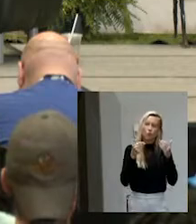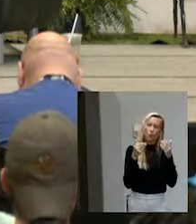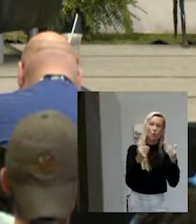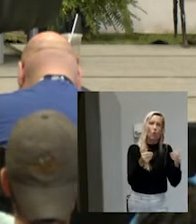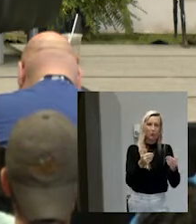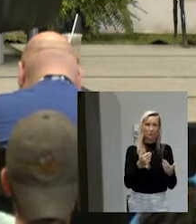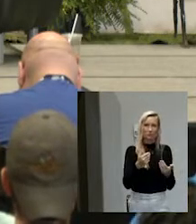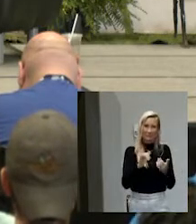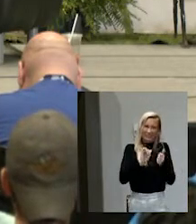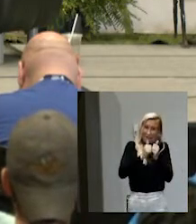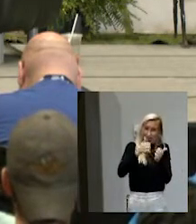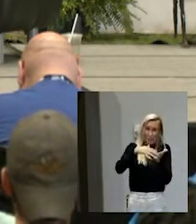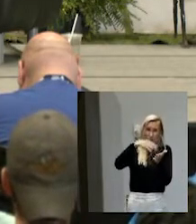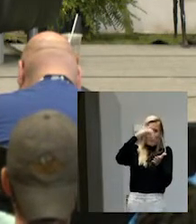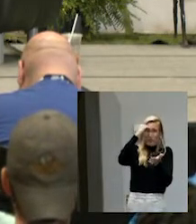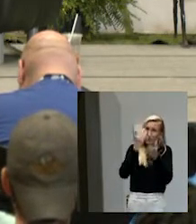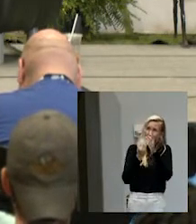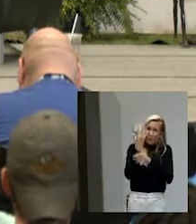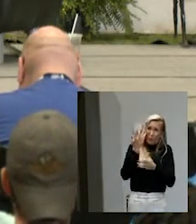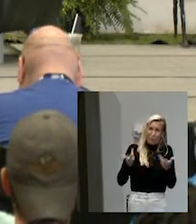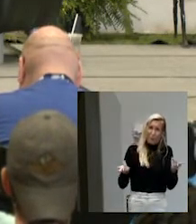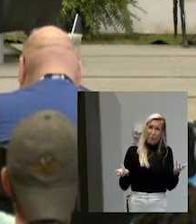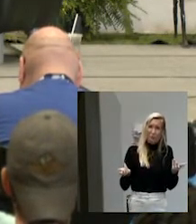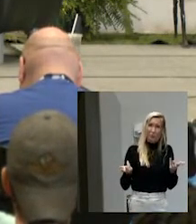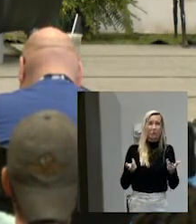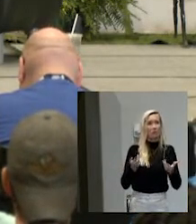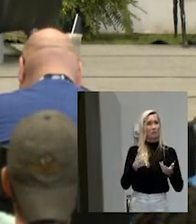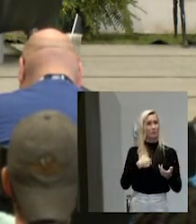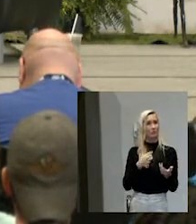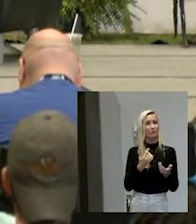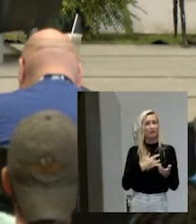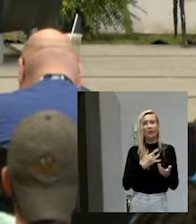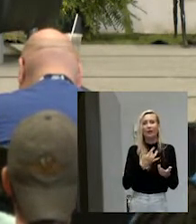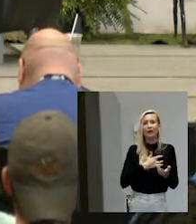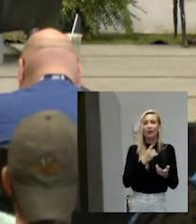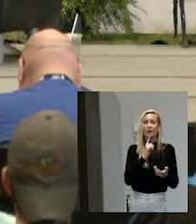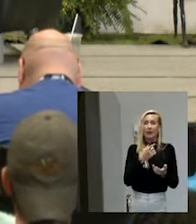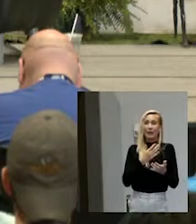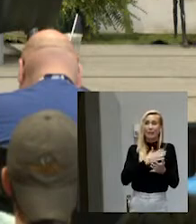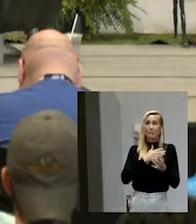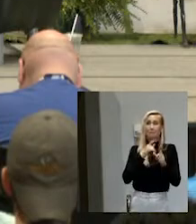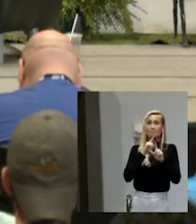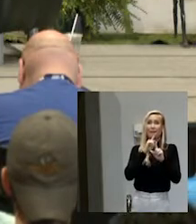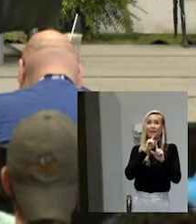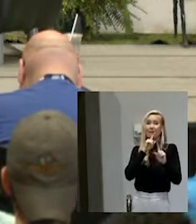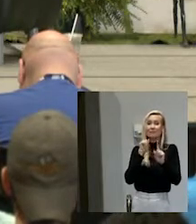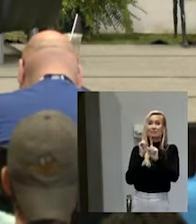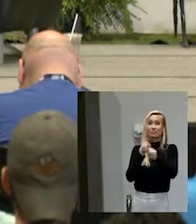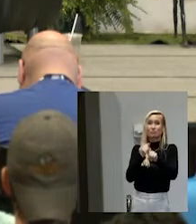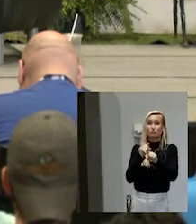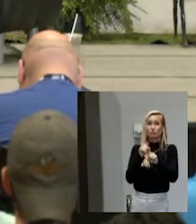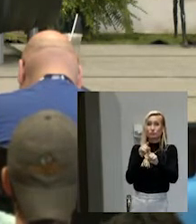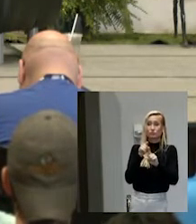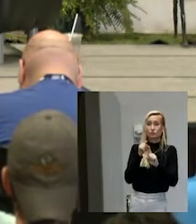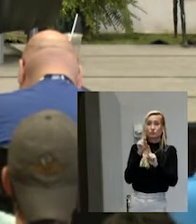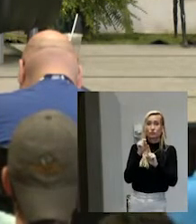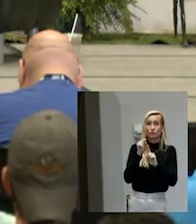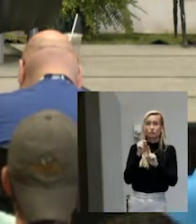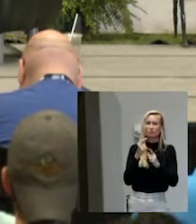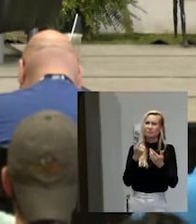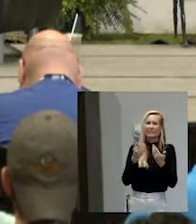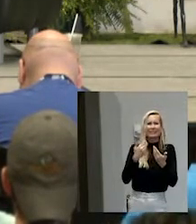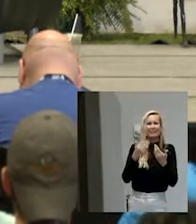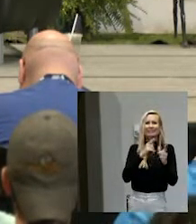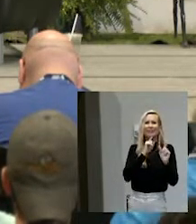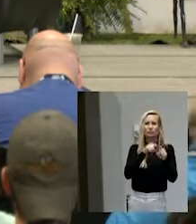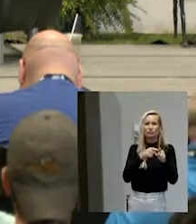this on my podcast before, but I feel like answers aren't that hard to come by. Questions are what's difficult. And if you're fortunate enough to have a question, to not